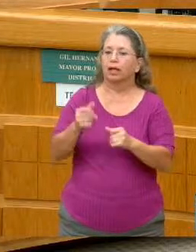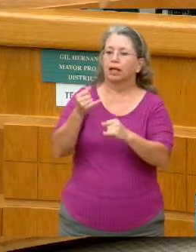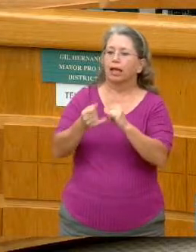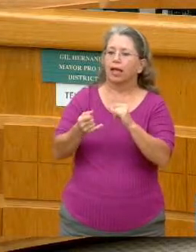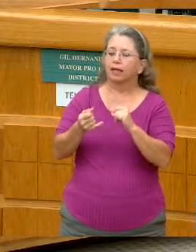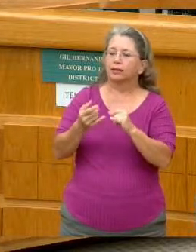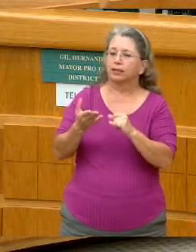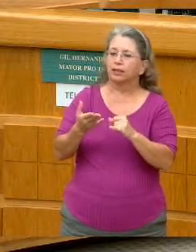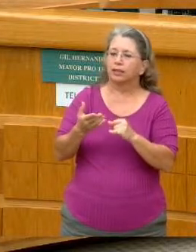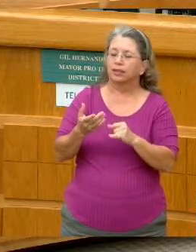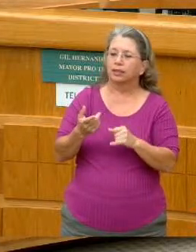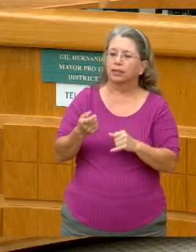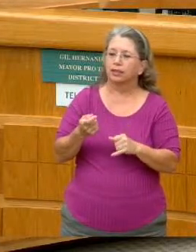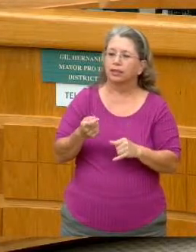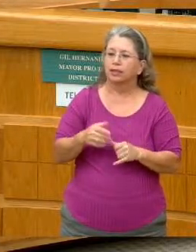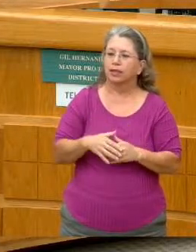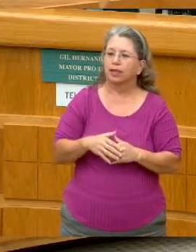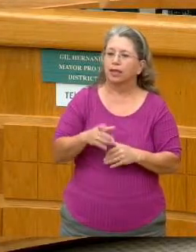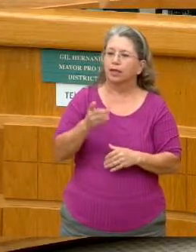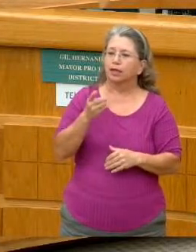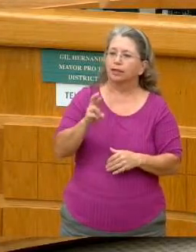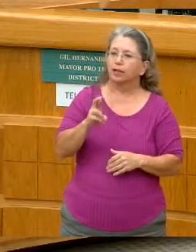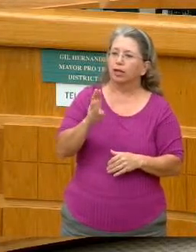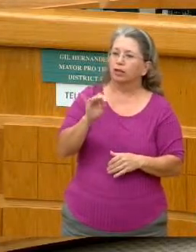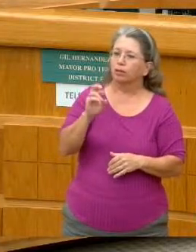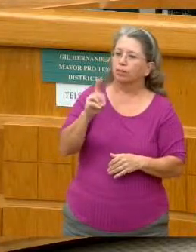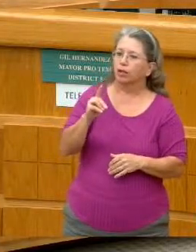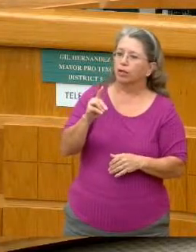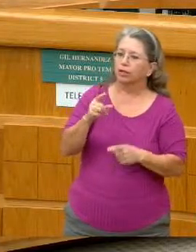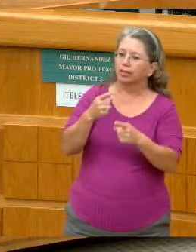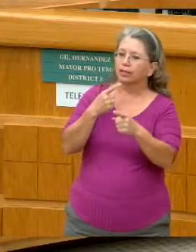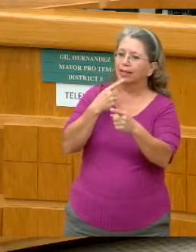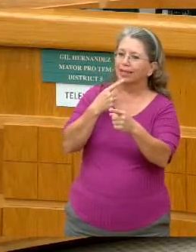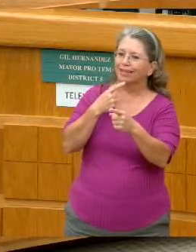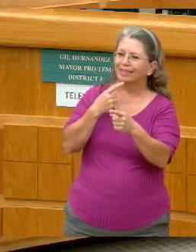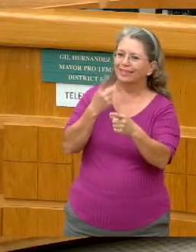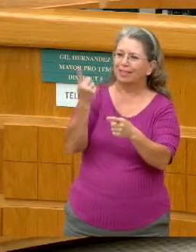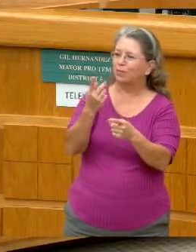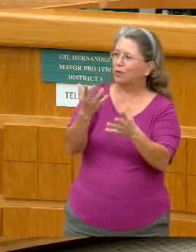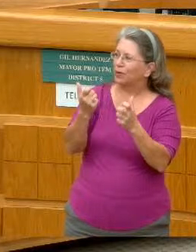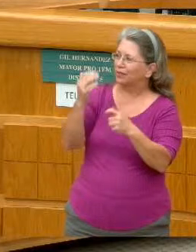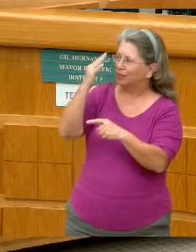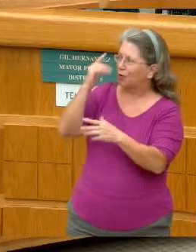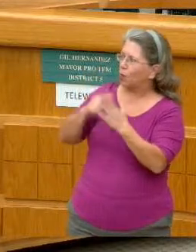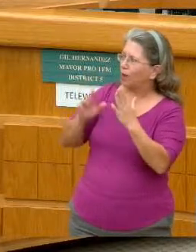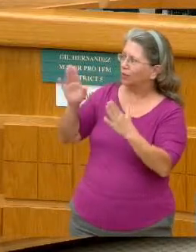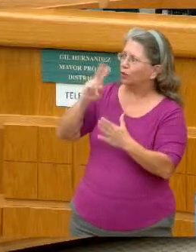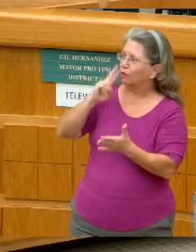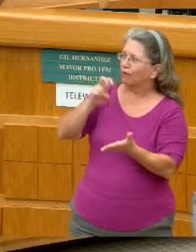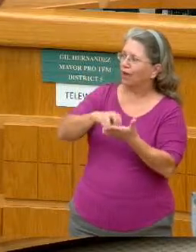little lighter side, Dr. Bird, what's your favorite Prince song?